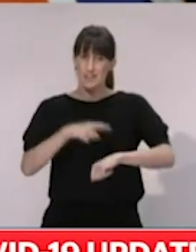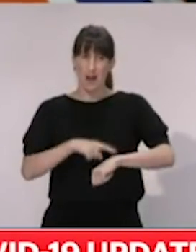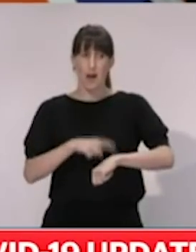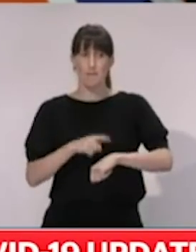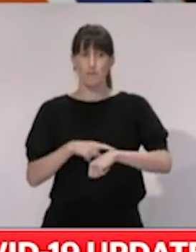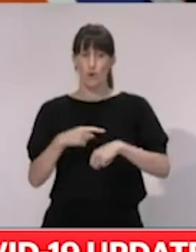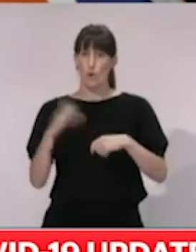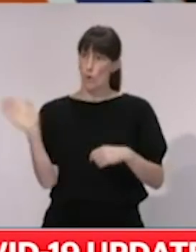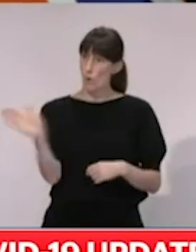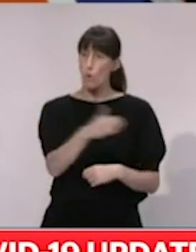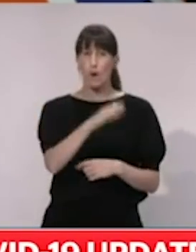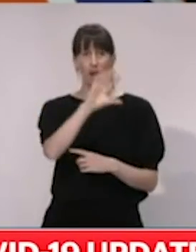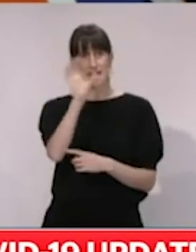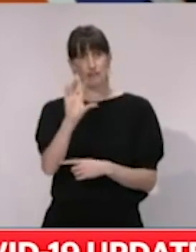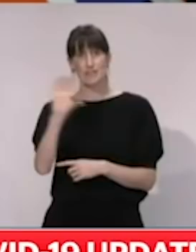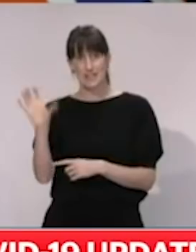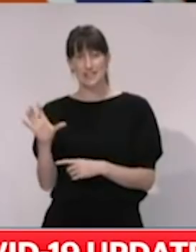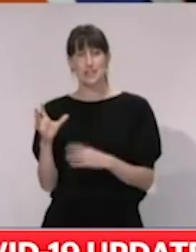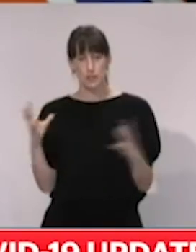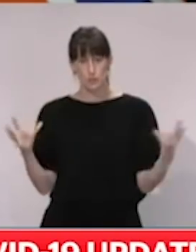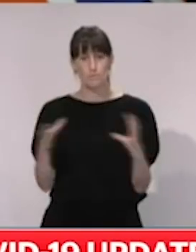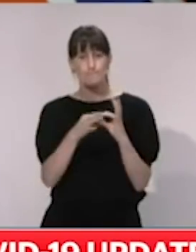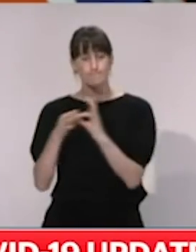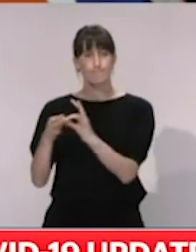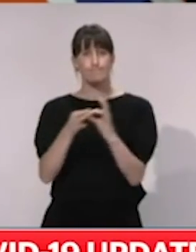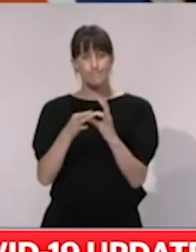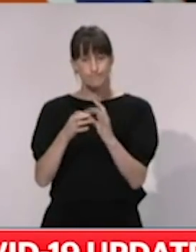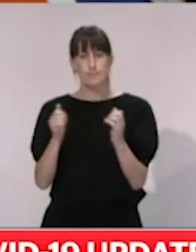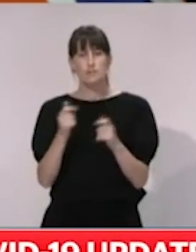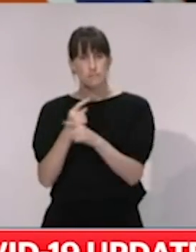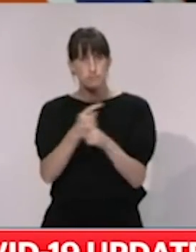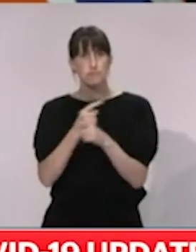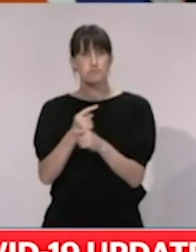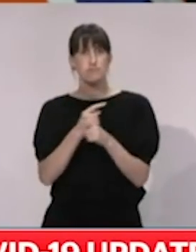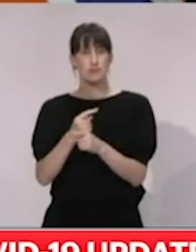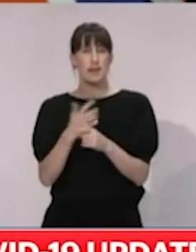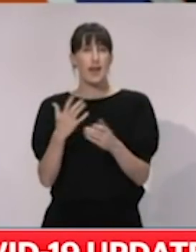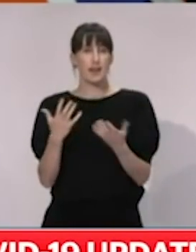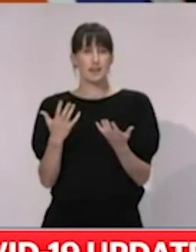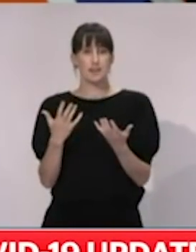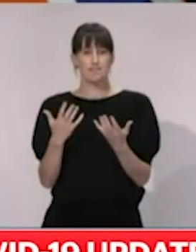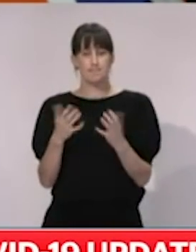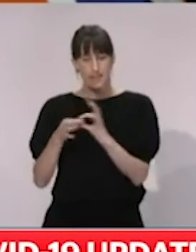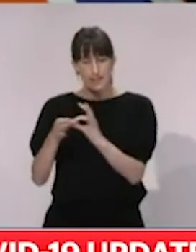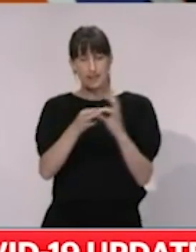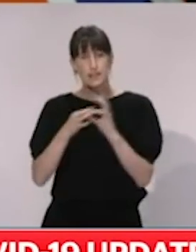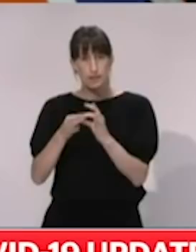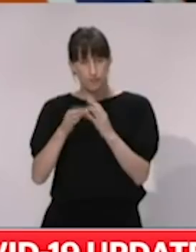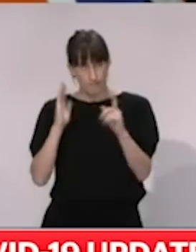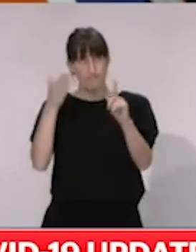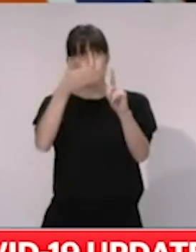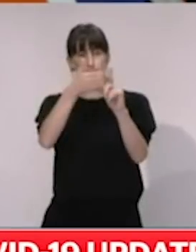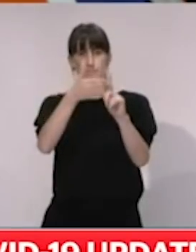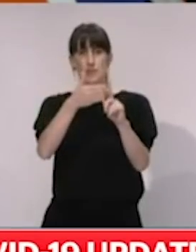COVID-19 resolution aims to support that. Such solidarity will ensure we respond collectively, as we must do, to